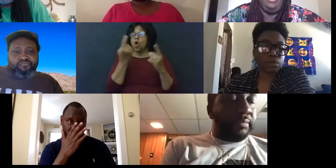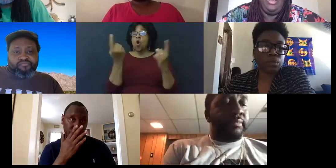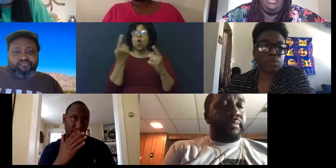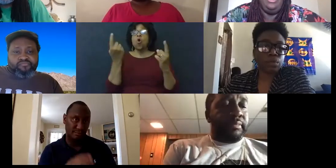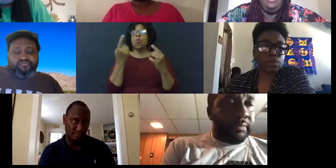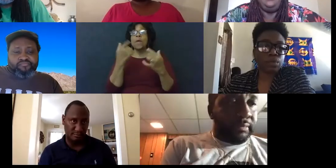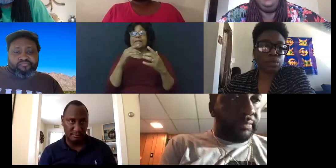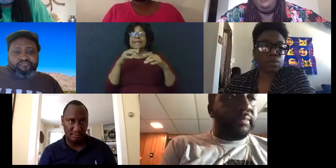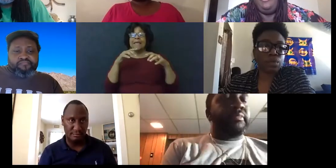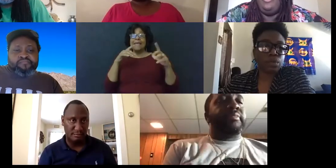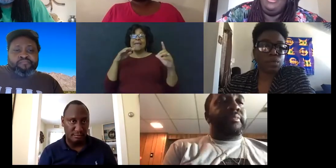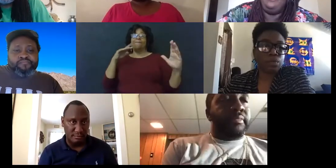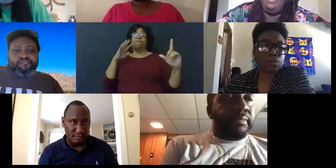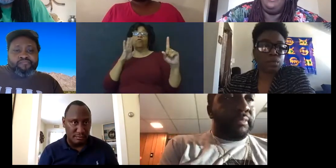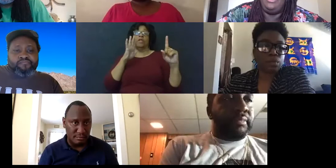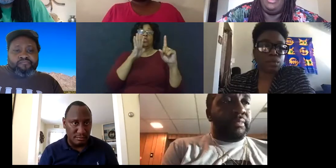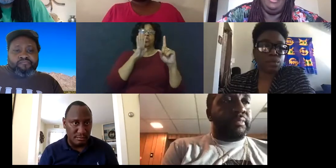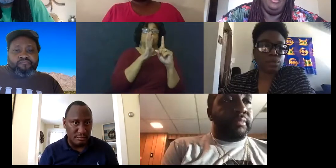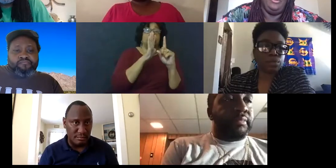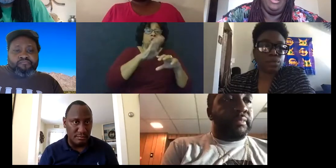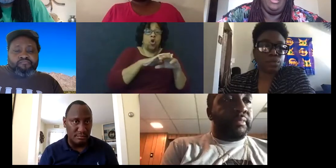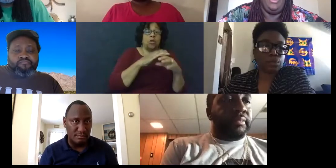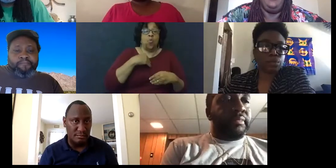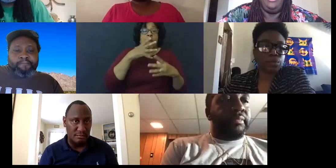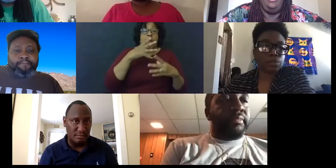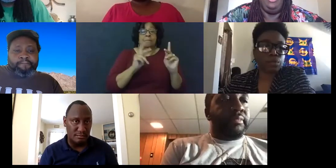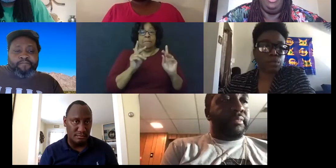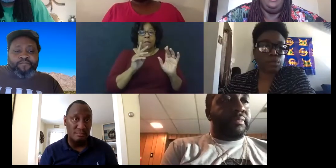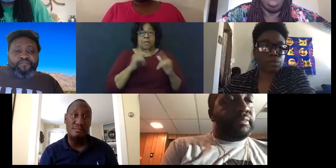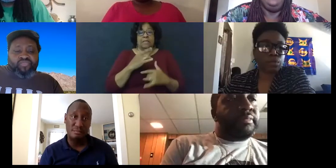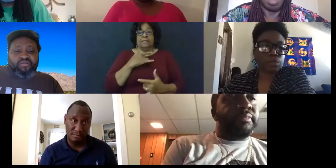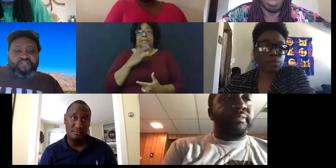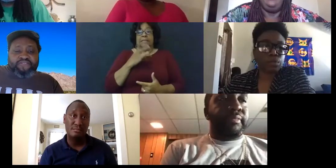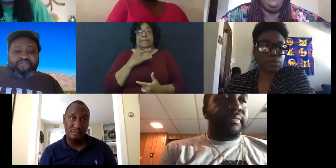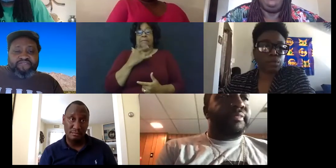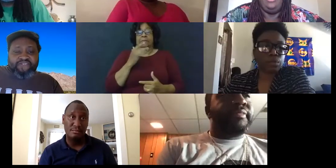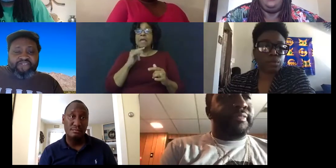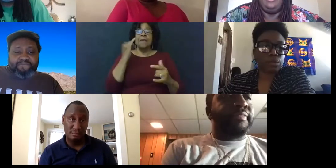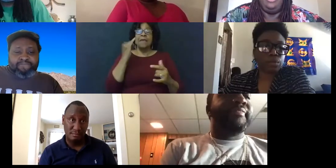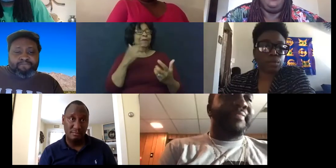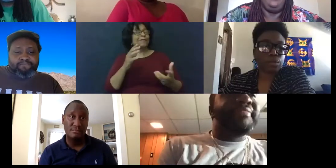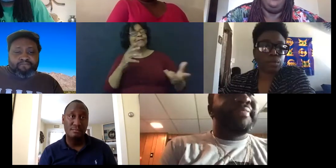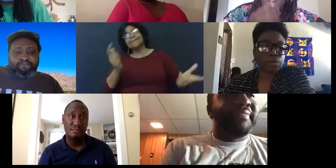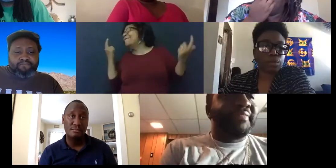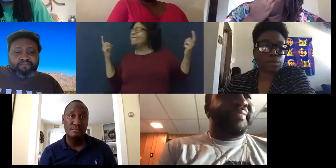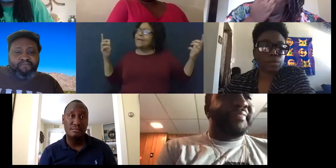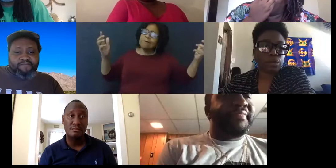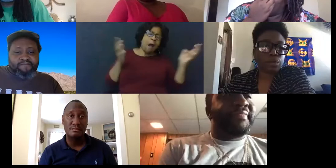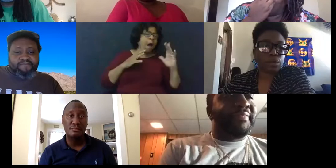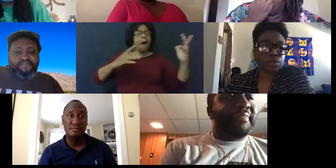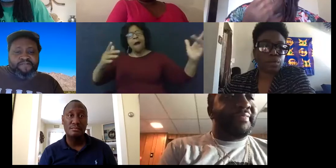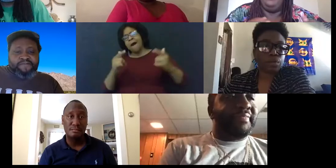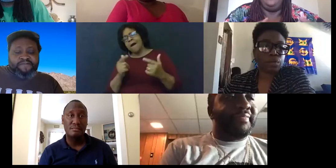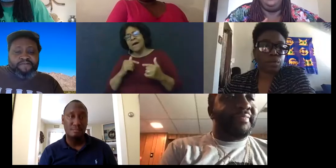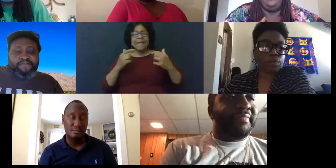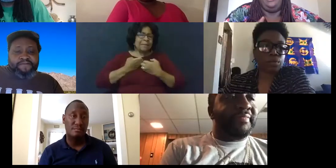whiteness's space. And so when we're in public and emoting and we are just living our lives, I mean, there was a video